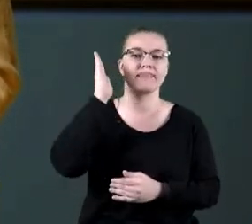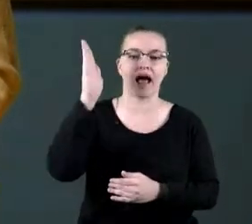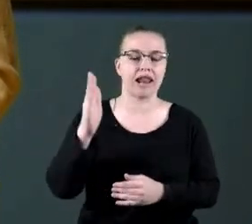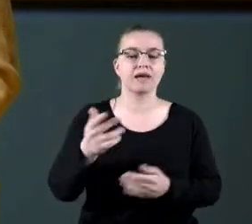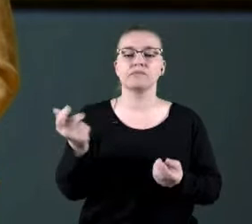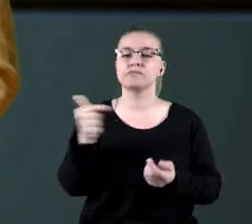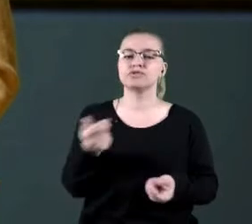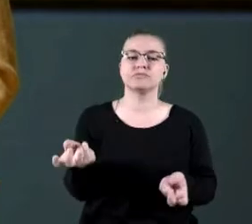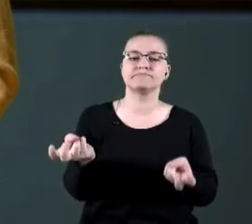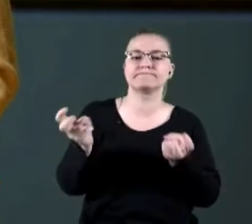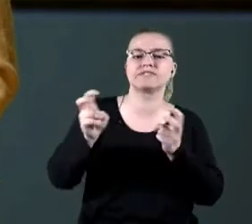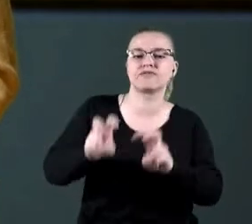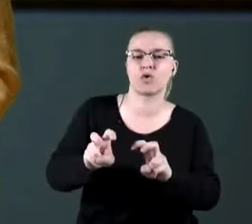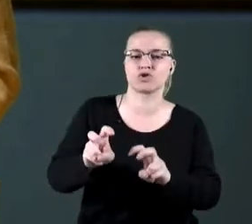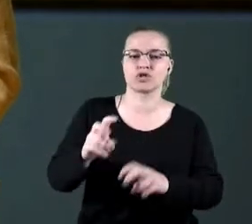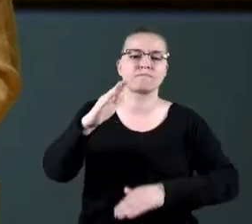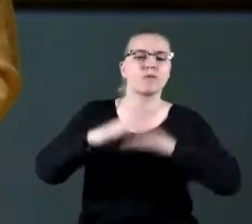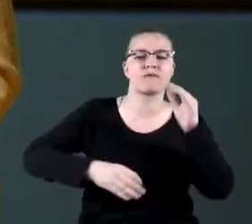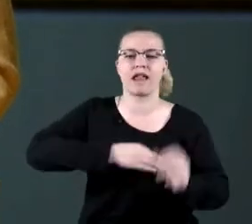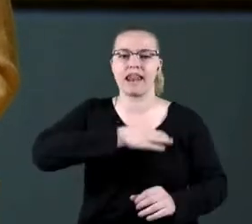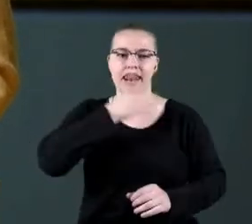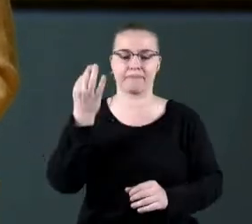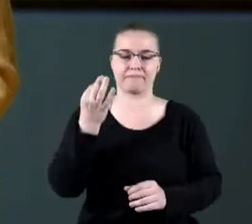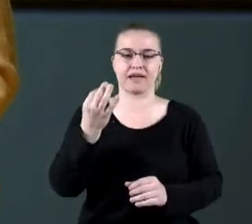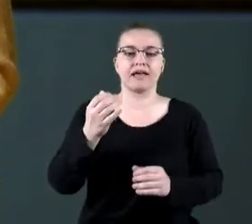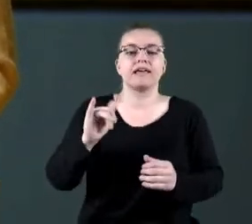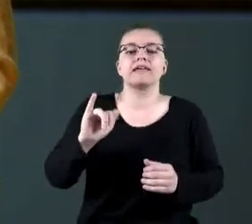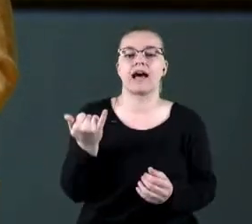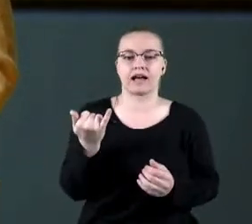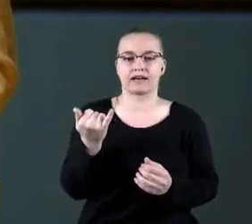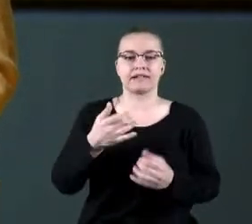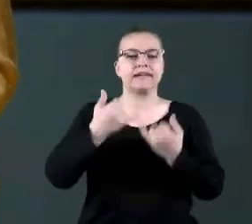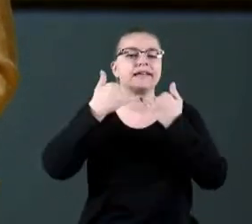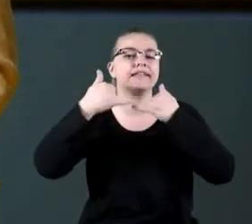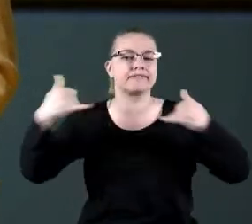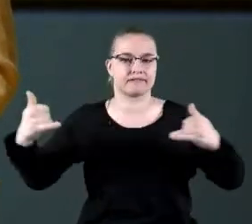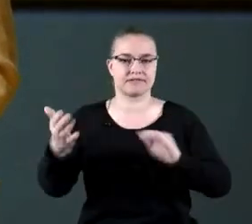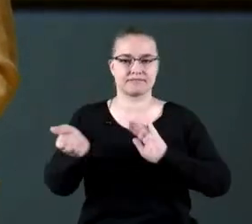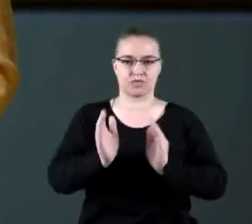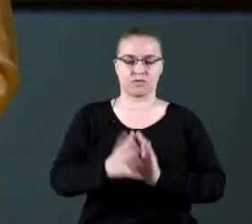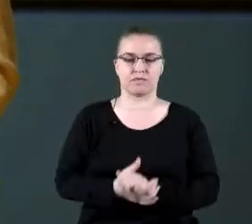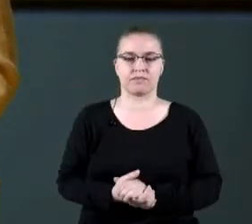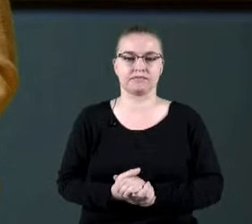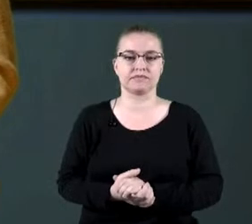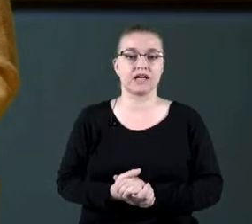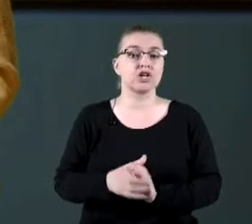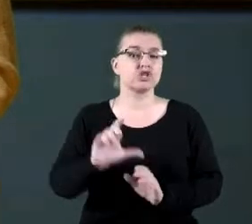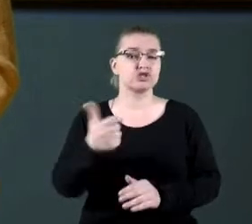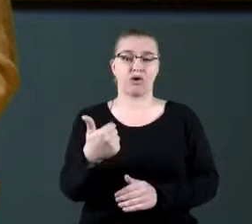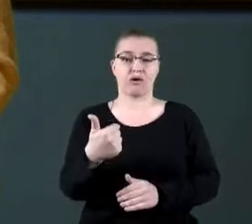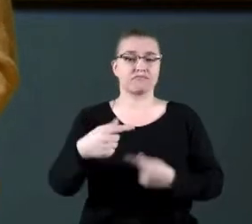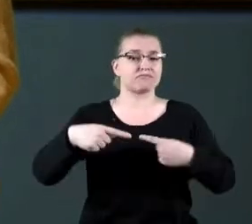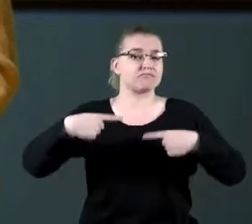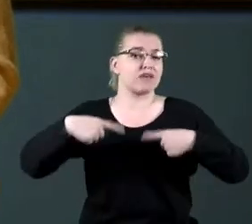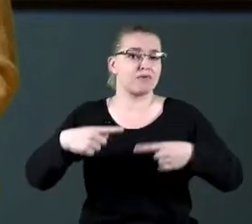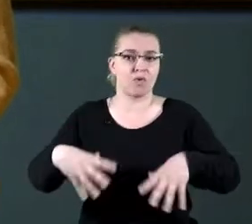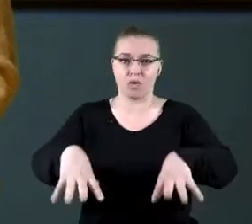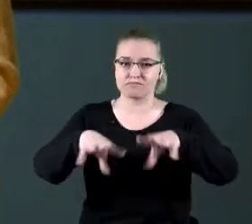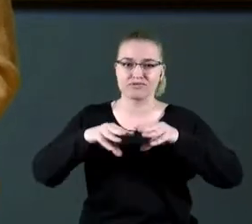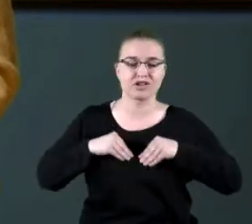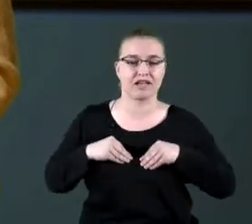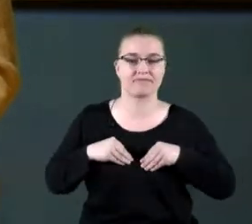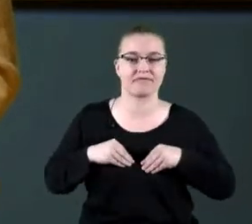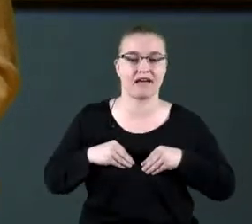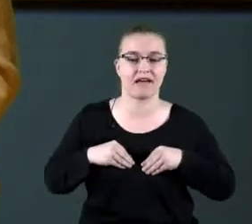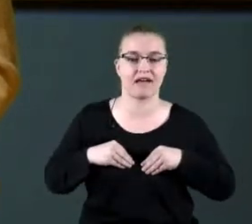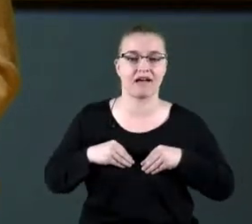to building forward differently, in a manner that does not preserve the existing state of affairs, but a real change that